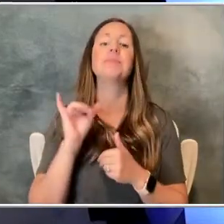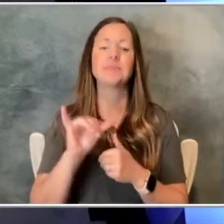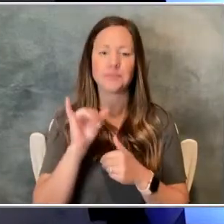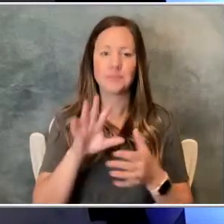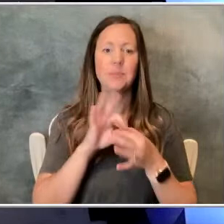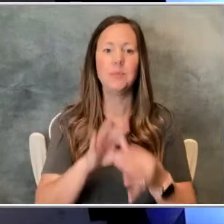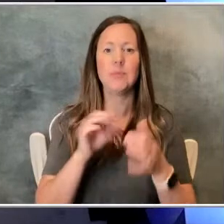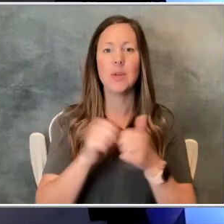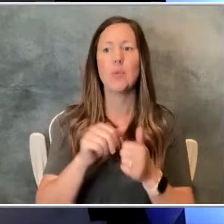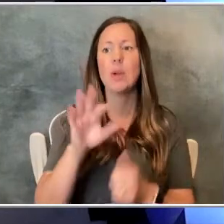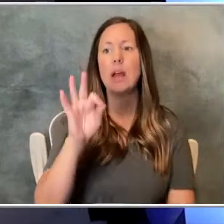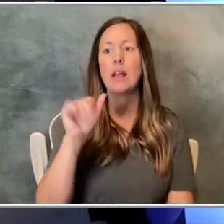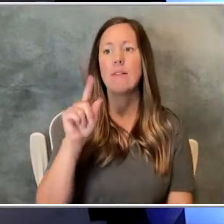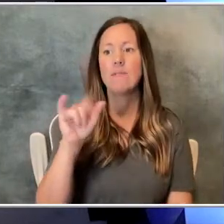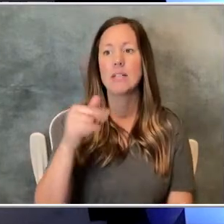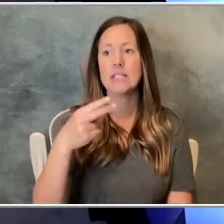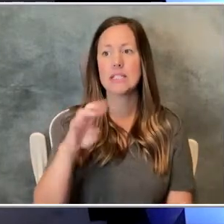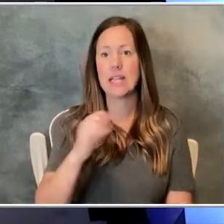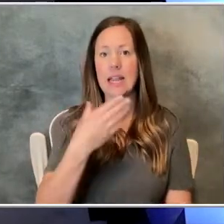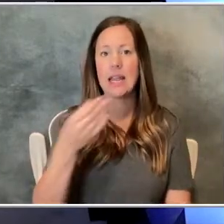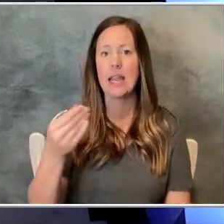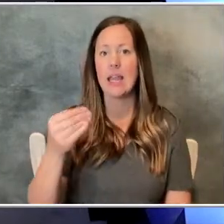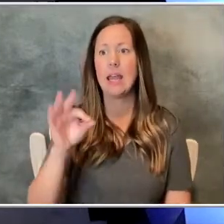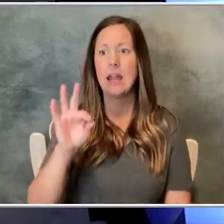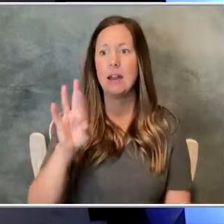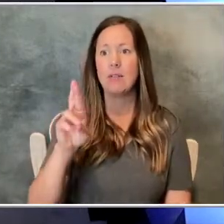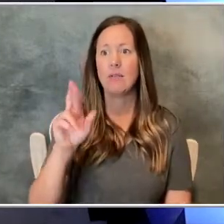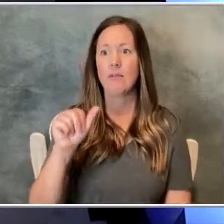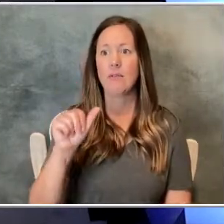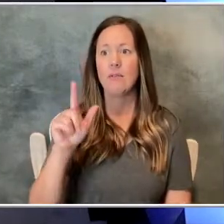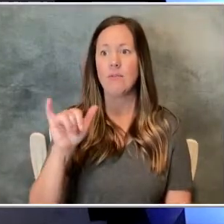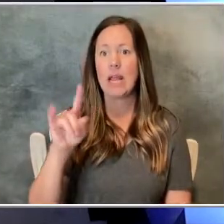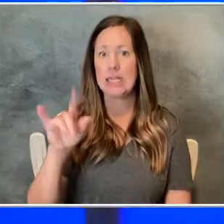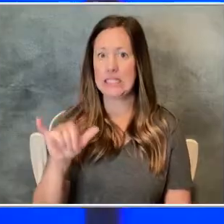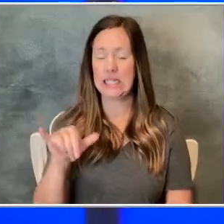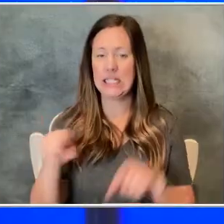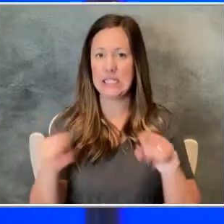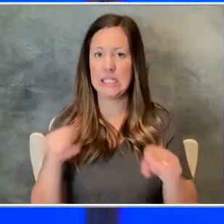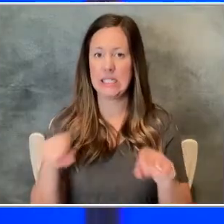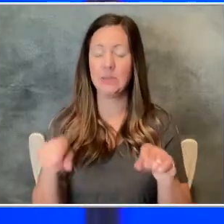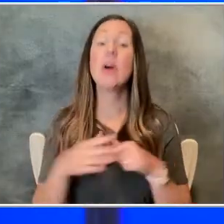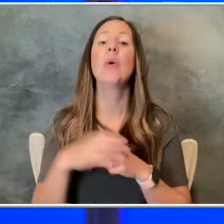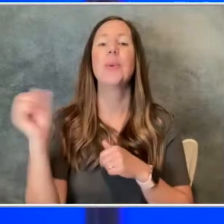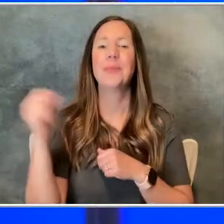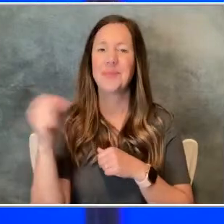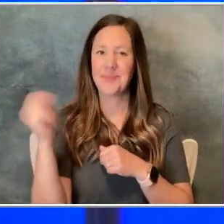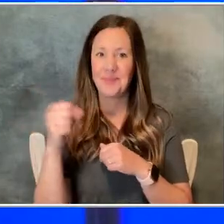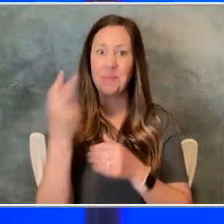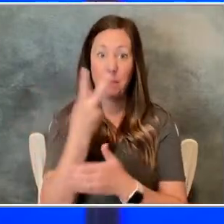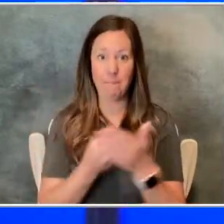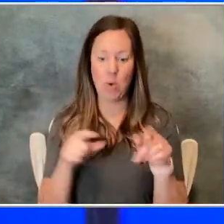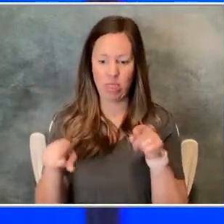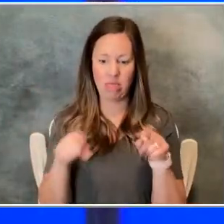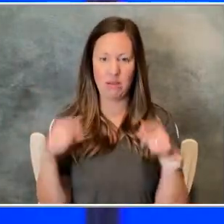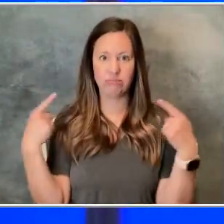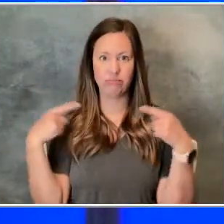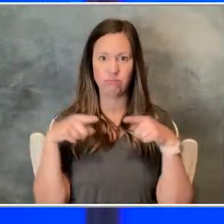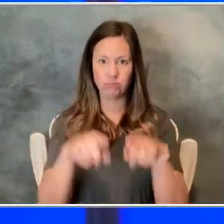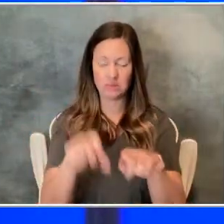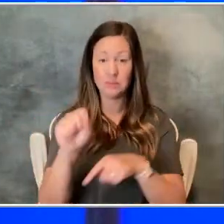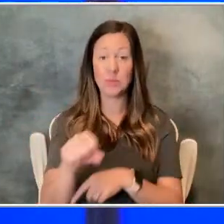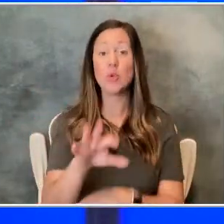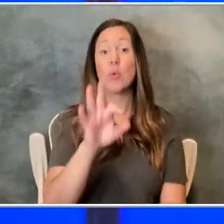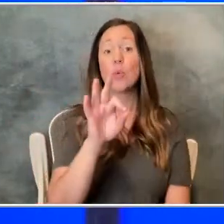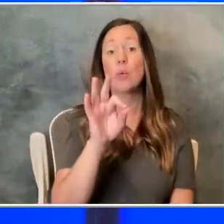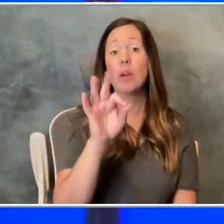fatigue and frailty, because clearly there's a relationship that study found. Yeah, there is a huge relationship. So actually when we think about fatigue,